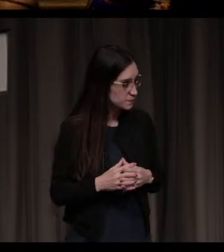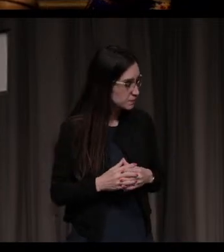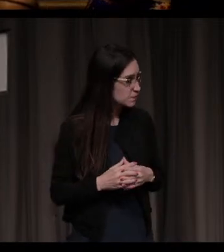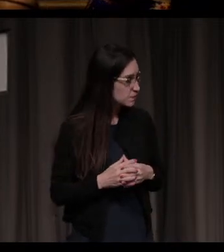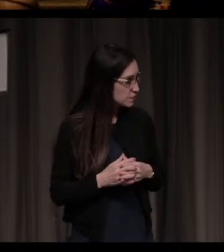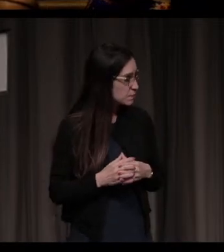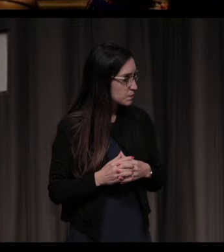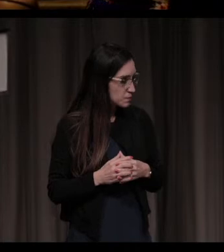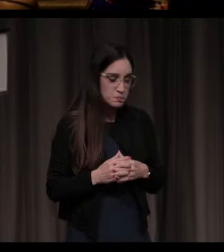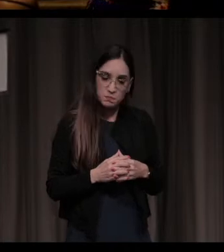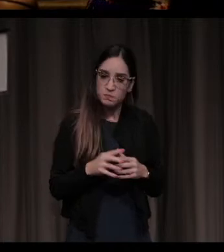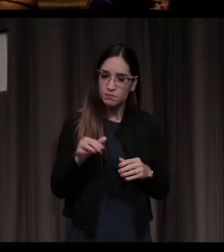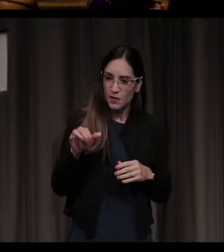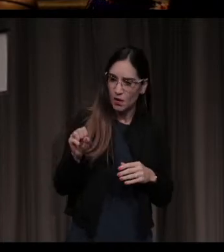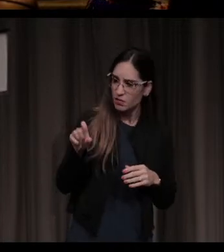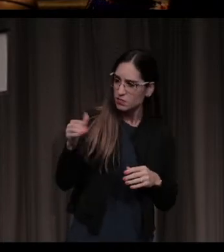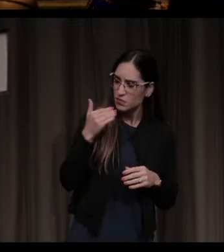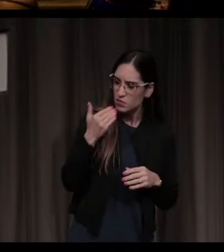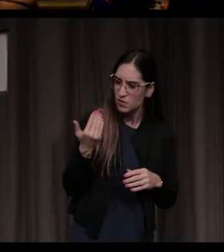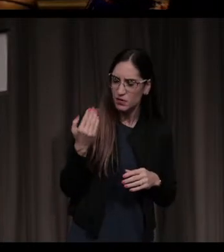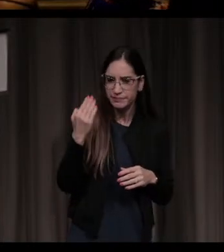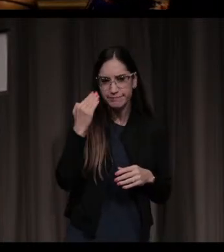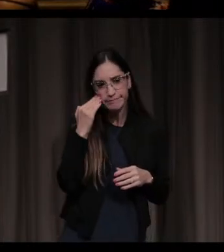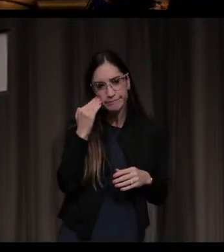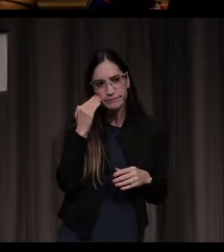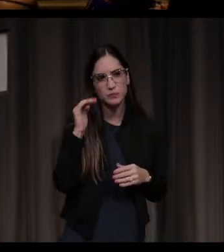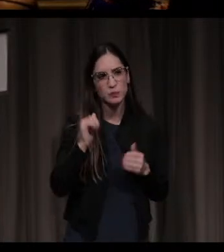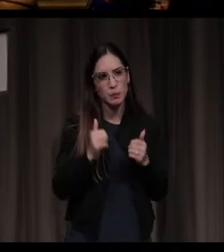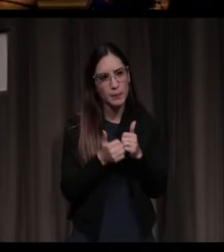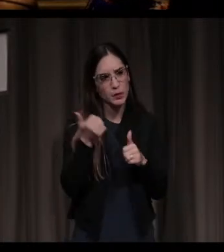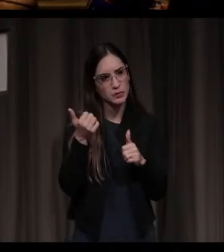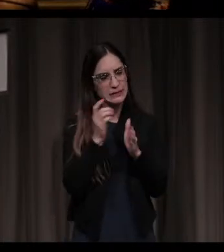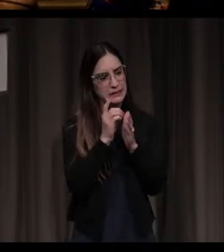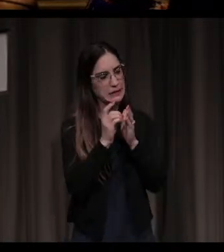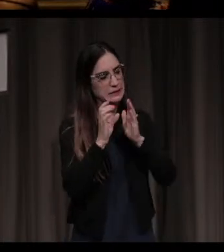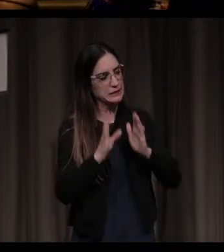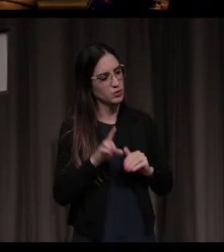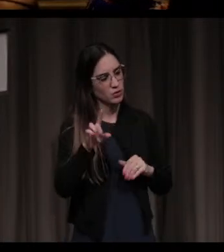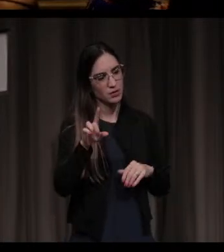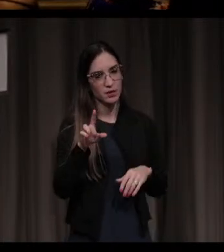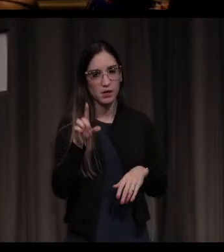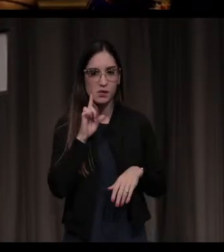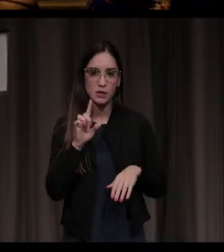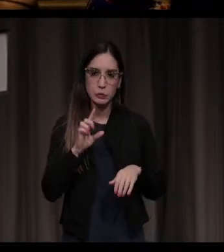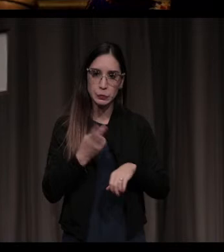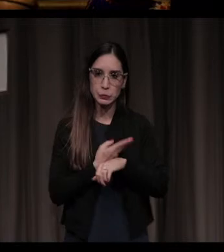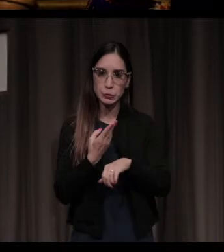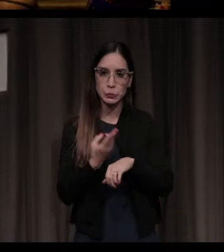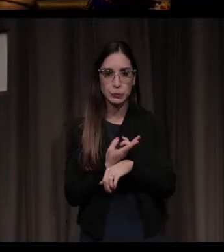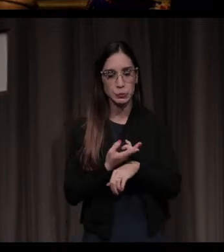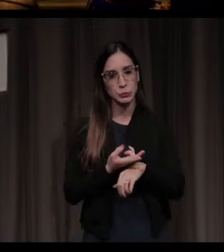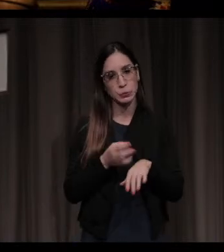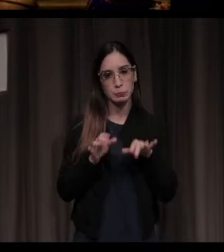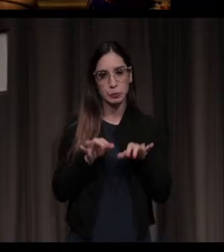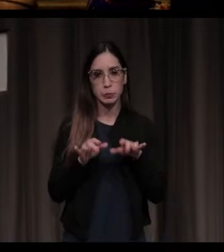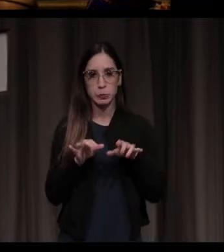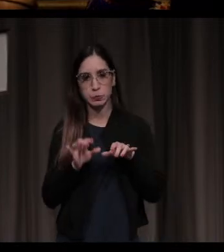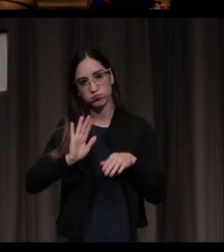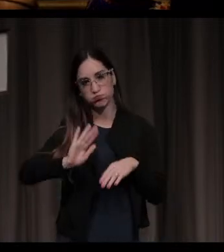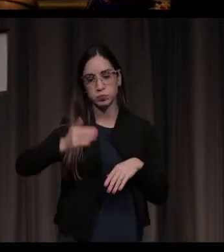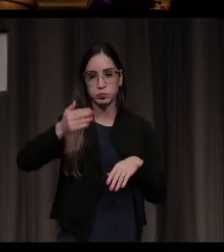because, you know, a lot of, I think, designers do that too, right? With the drop tool on the computer, so you select the color to then make